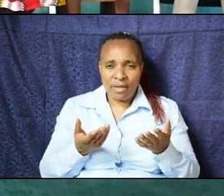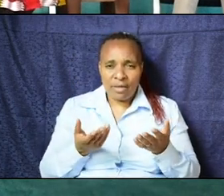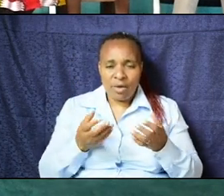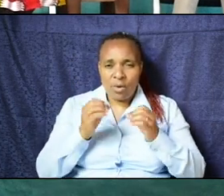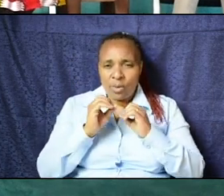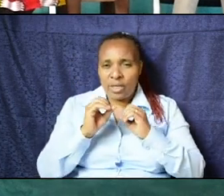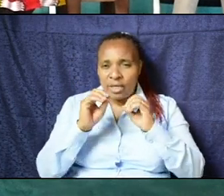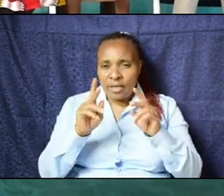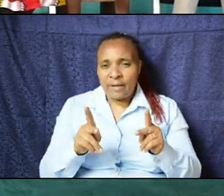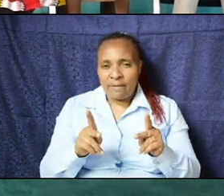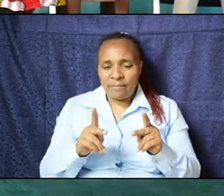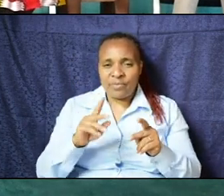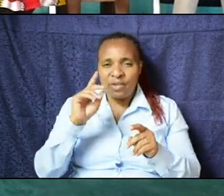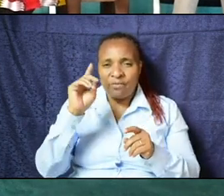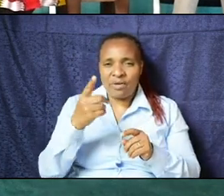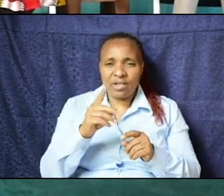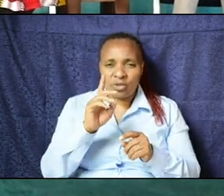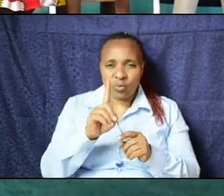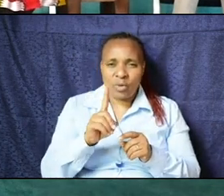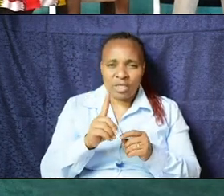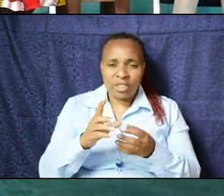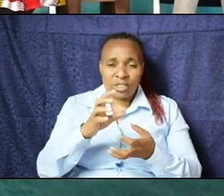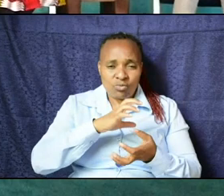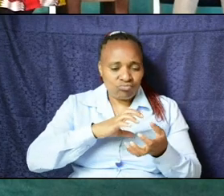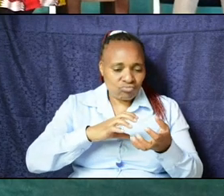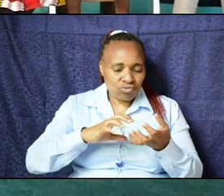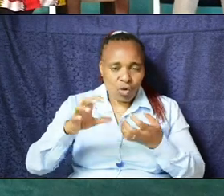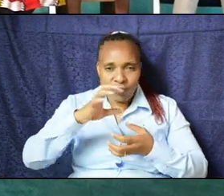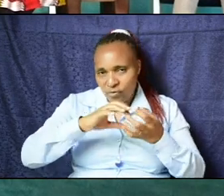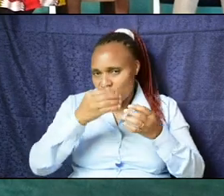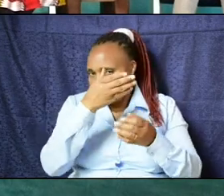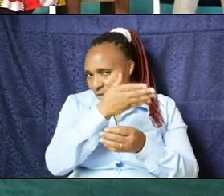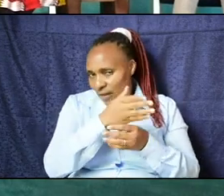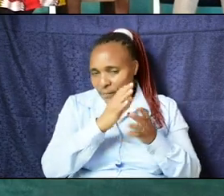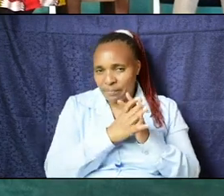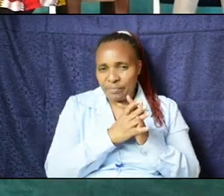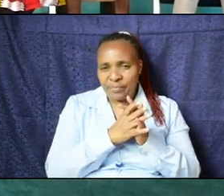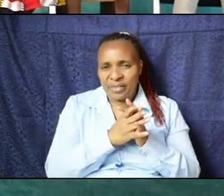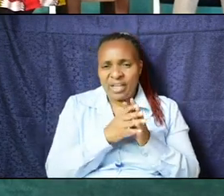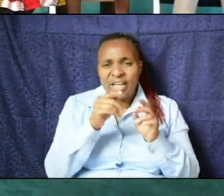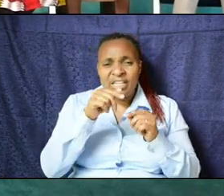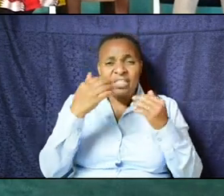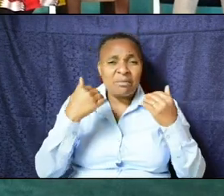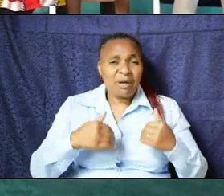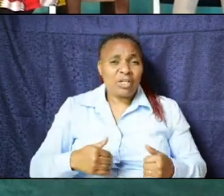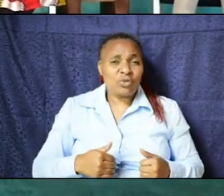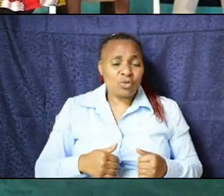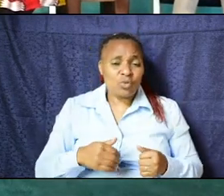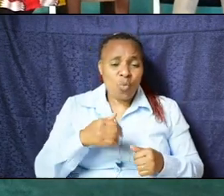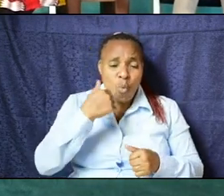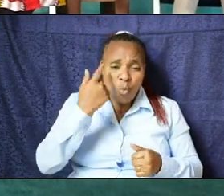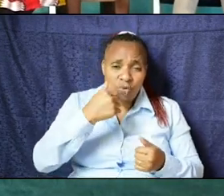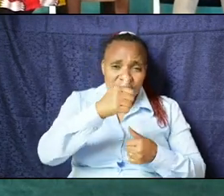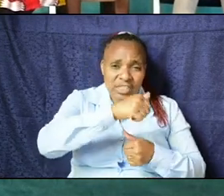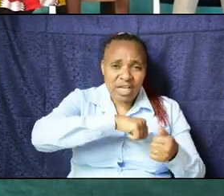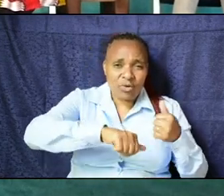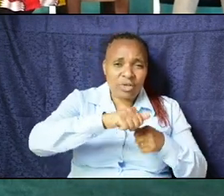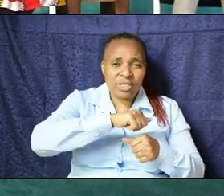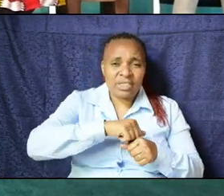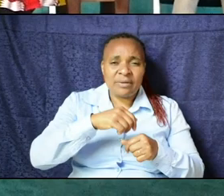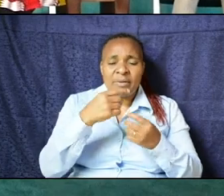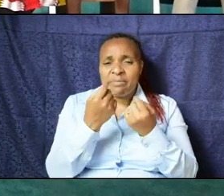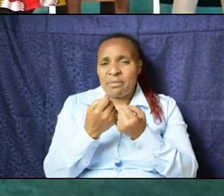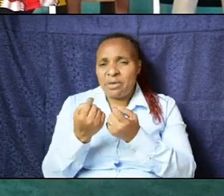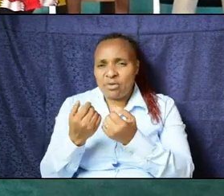Okay. The first one is a bit complicated because this person keeps on wronging you, even if it's a little